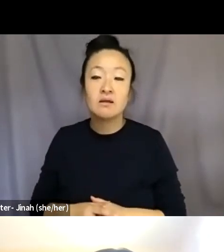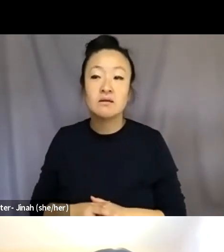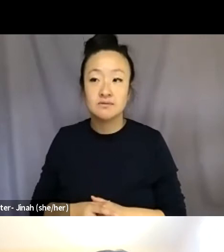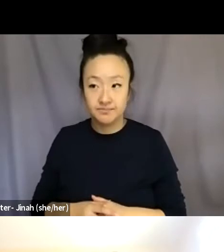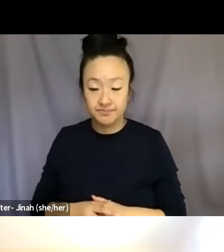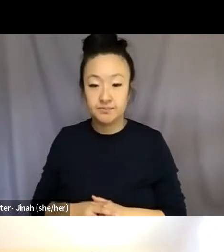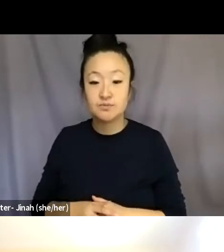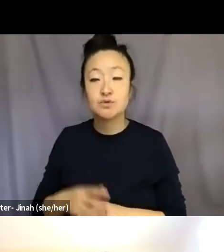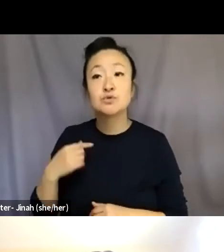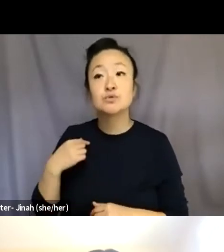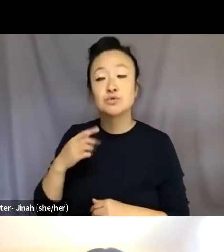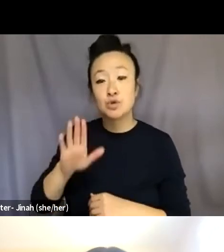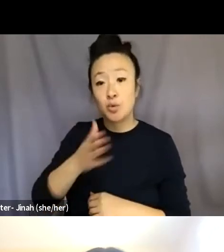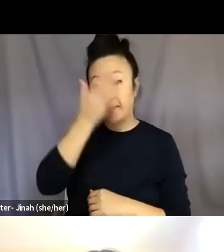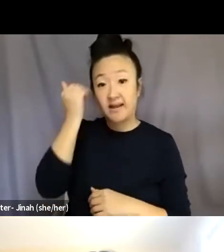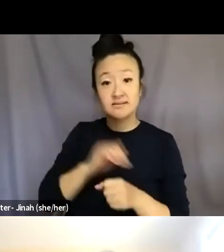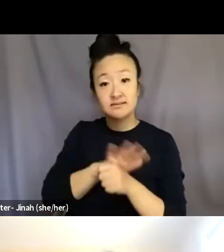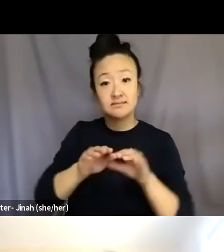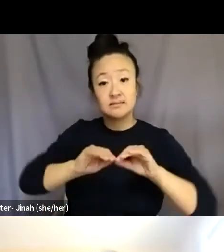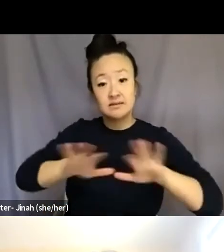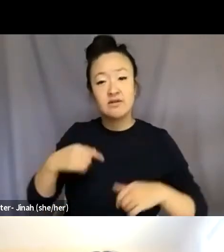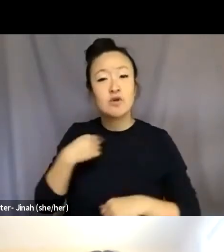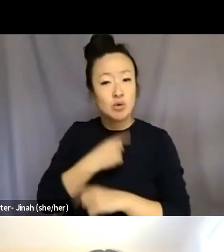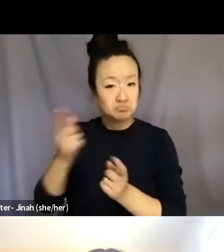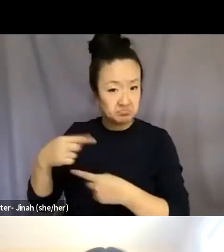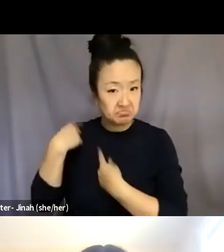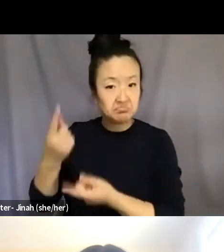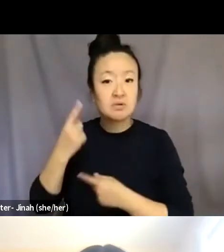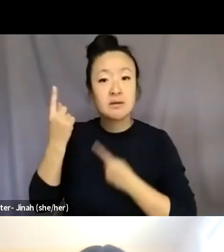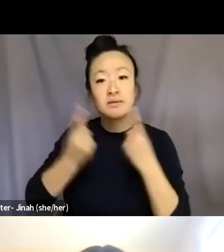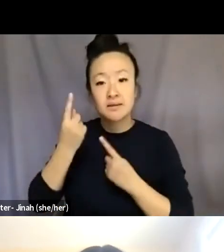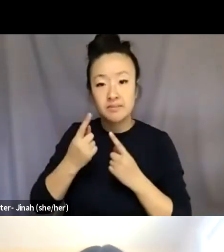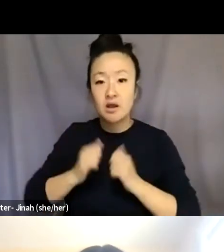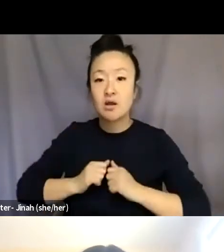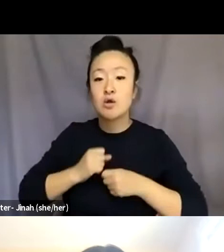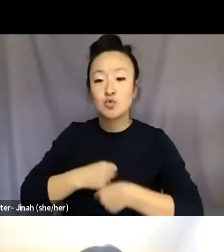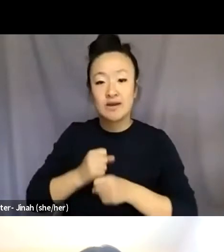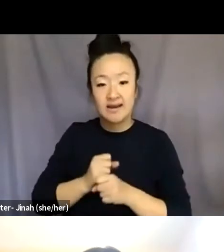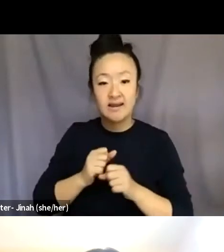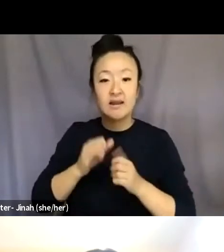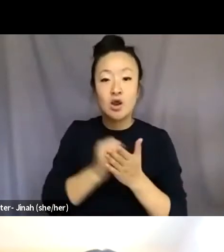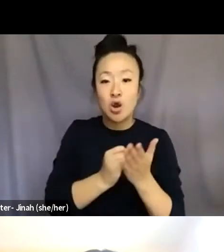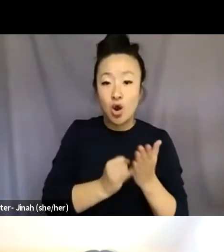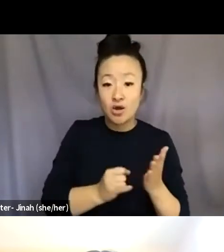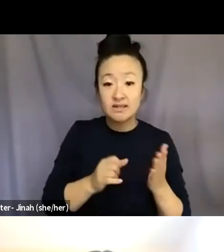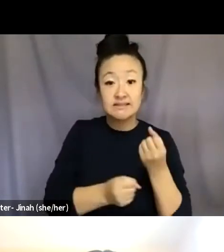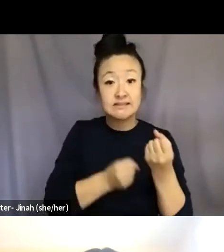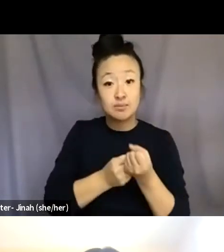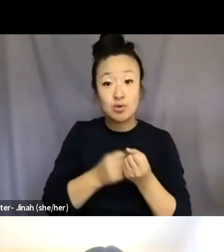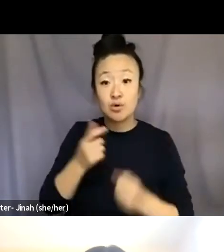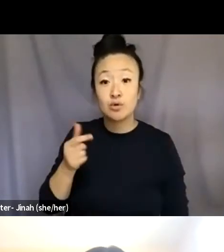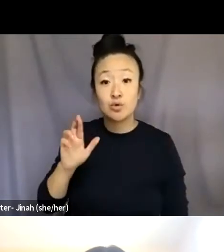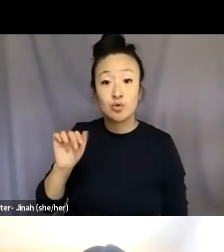thinking, due to the pandemic, we were always thinking to create these artist supports grant, but we felt